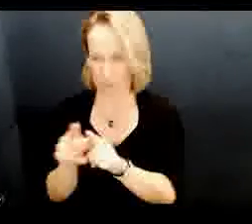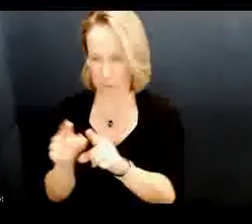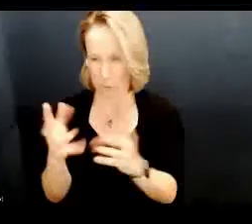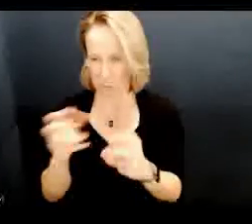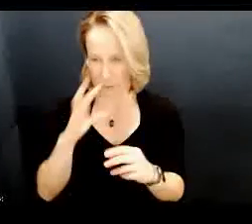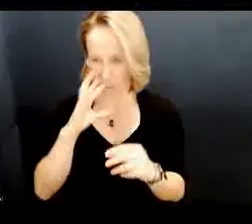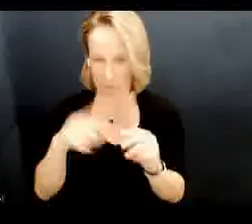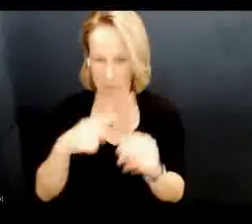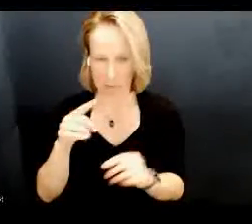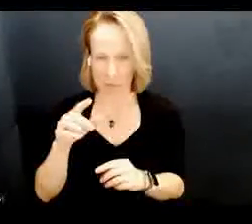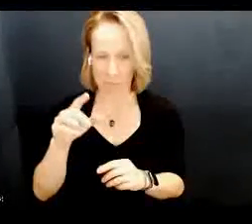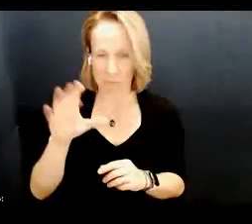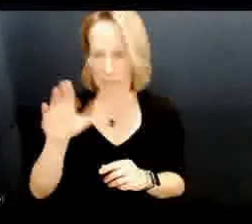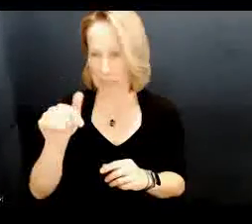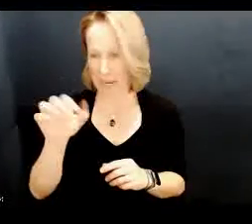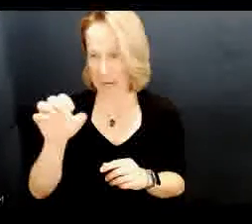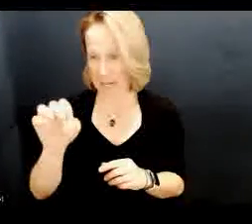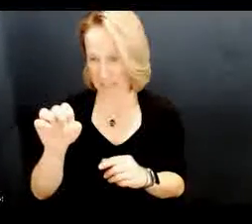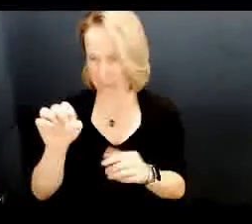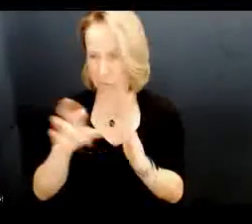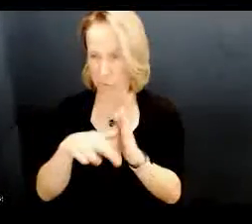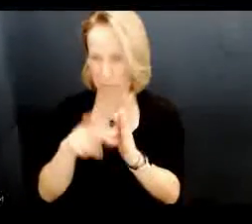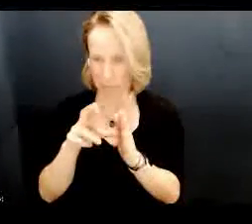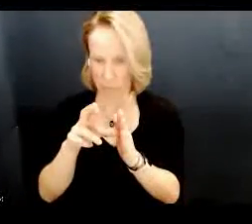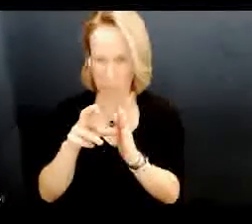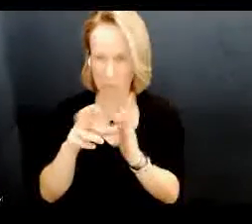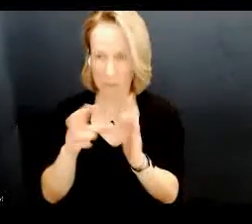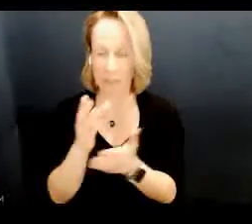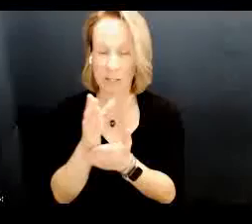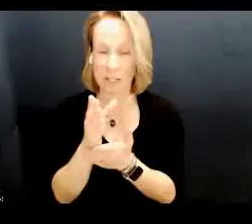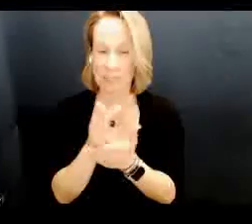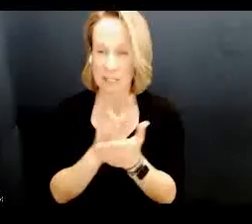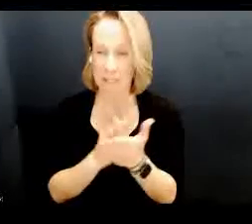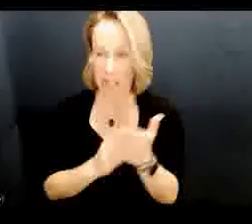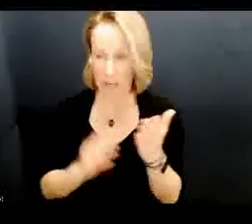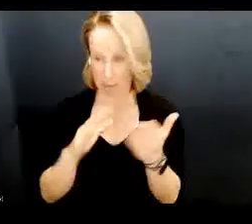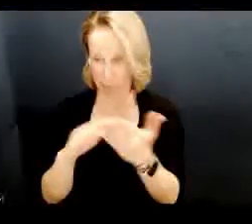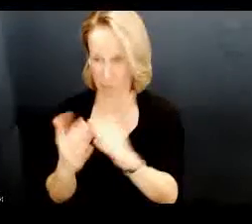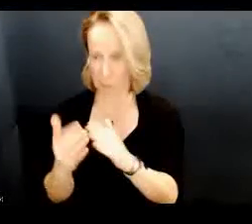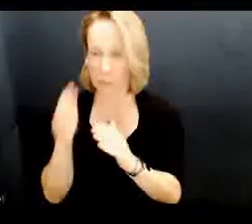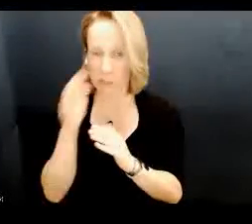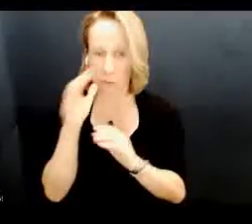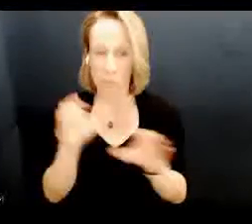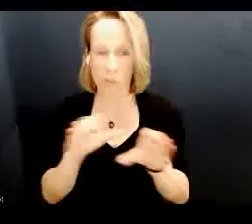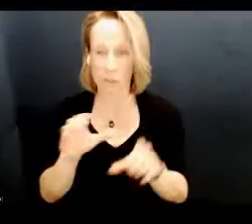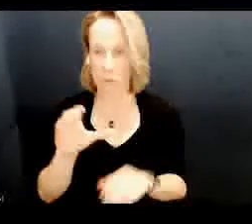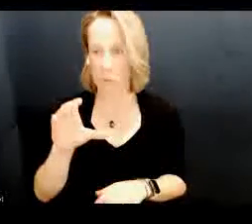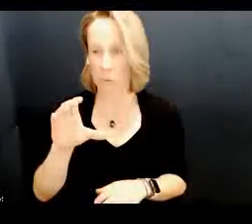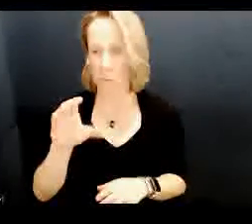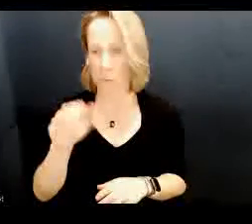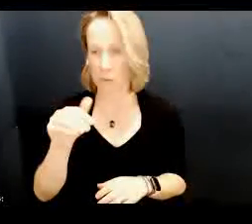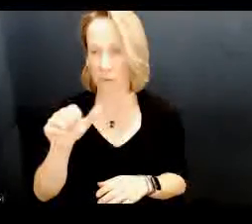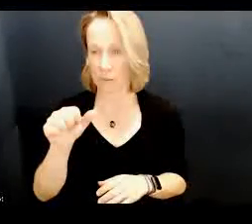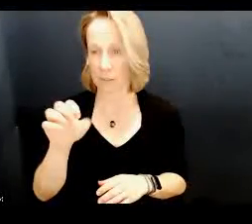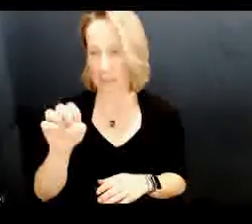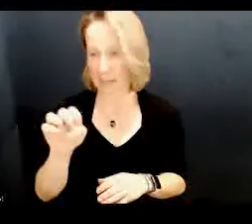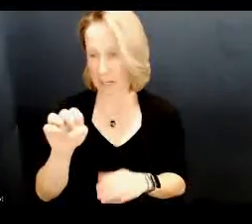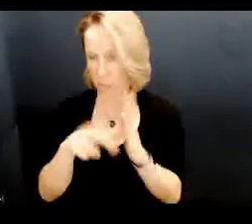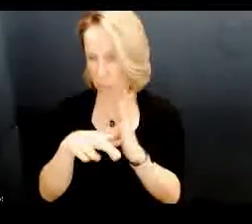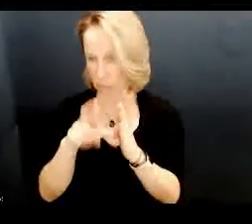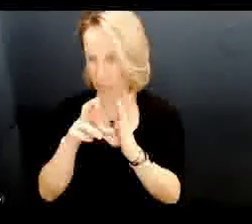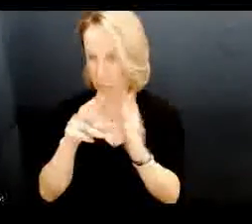this confidentiality discussion. So some communities will do case reviews as a way to evaluate their SART.